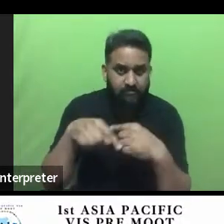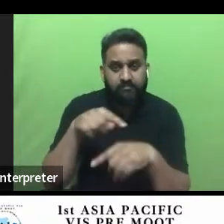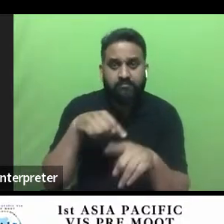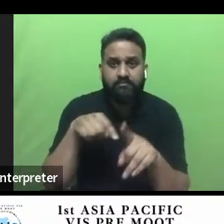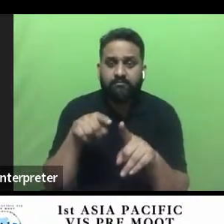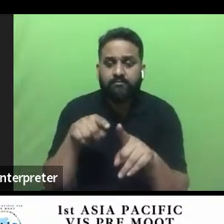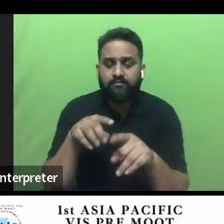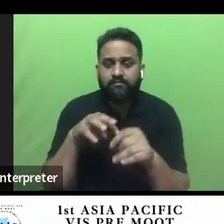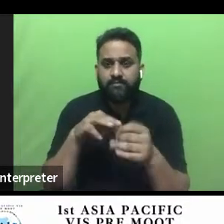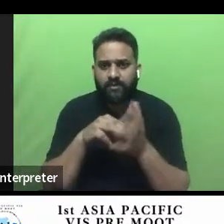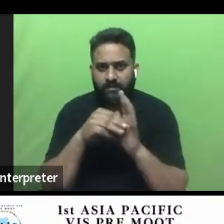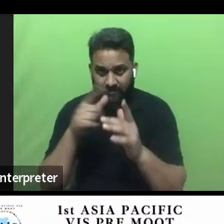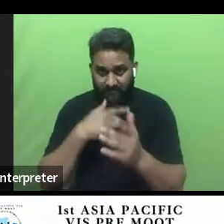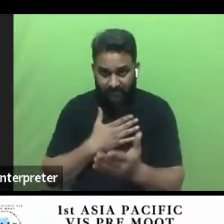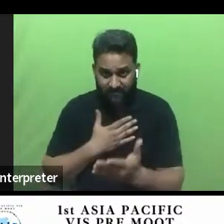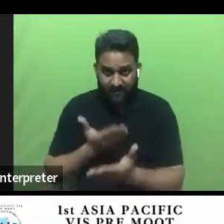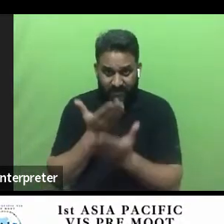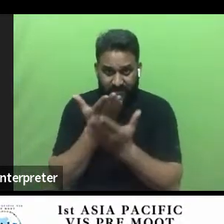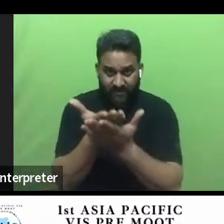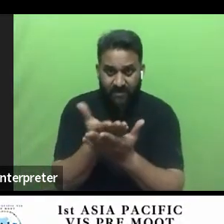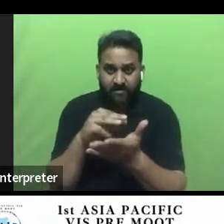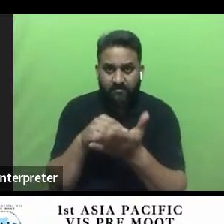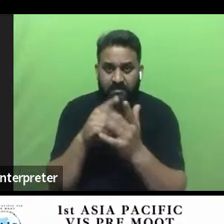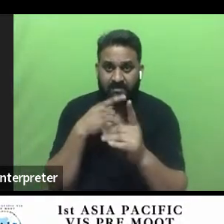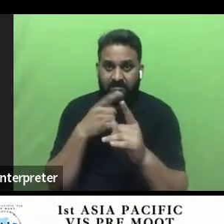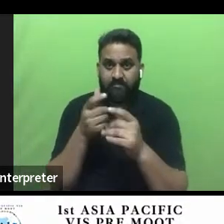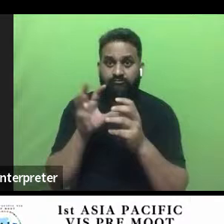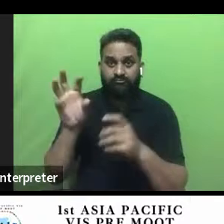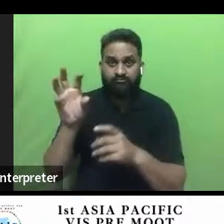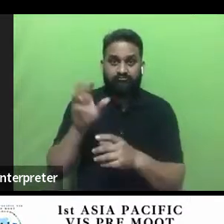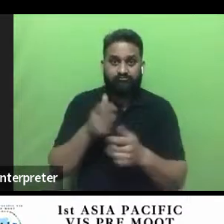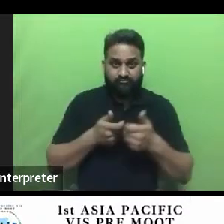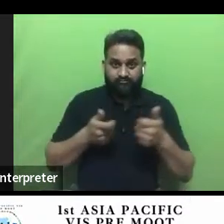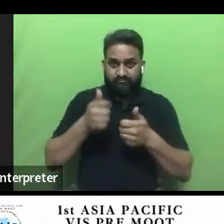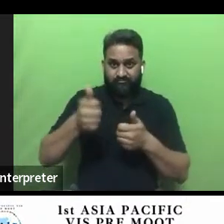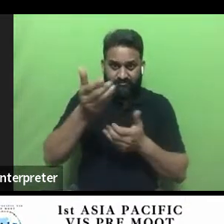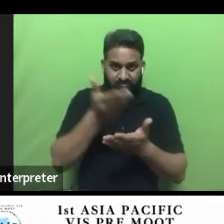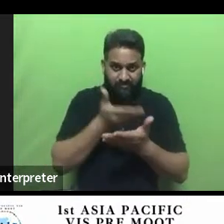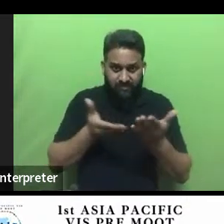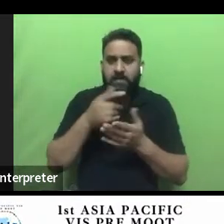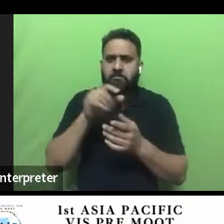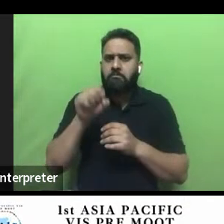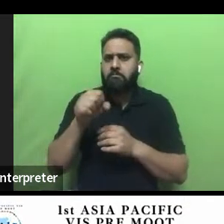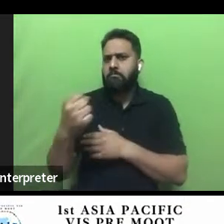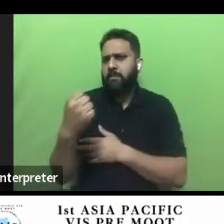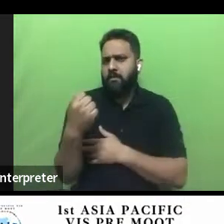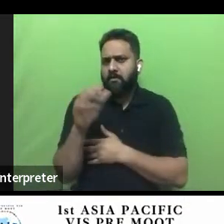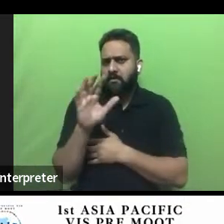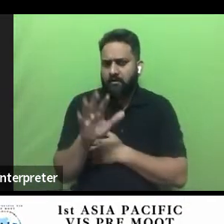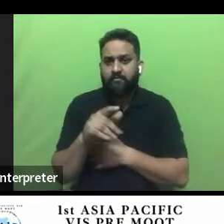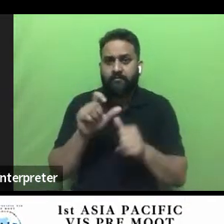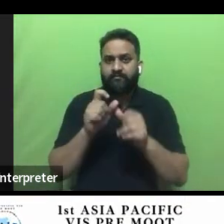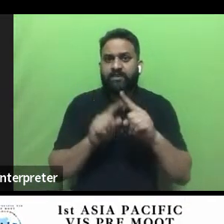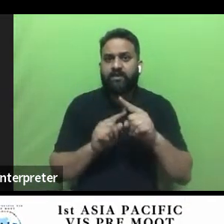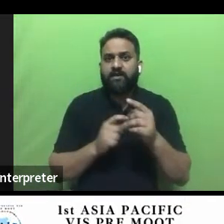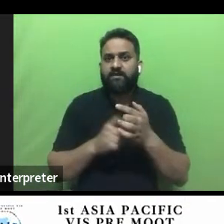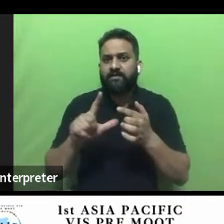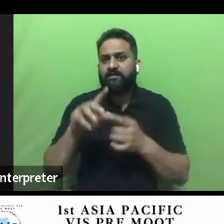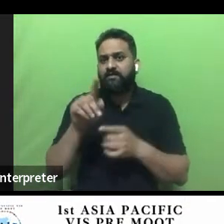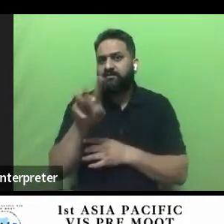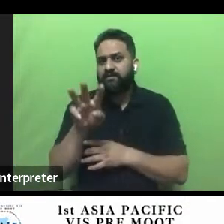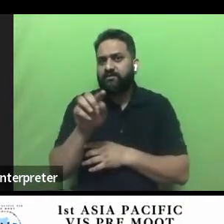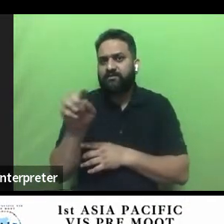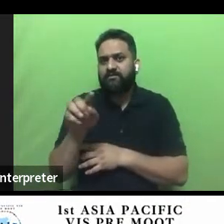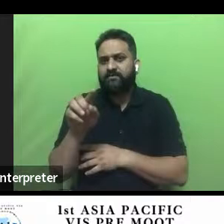our submission is that this tribunal has the power under Article 13.5, Paragraph